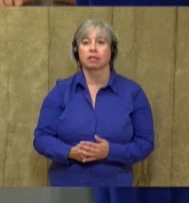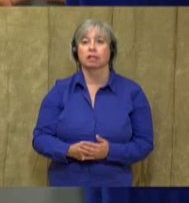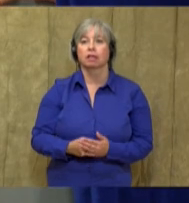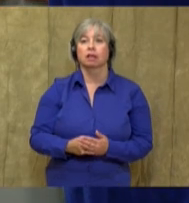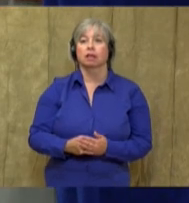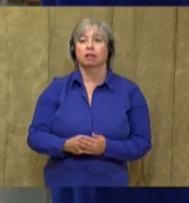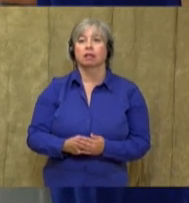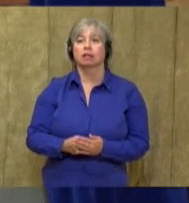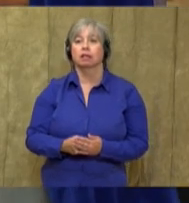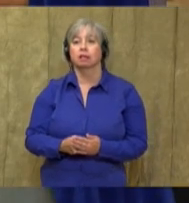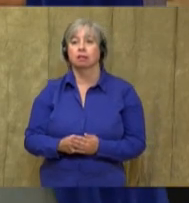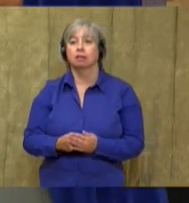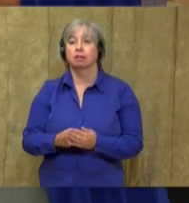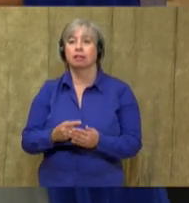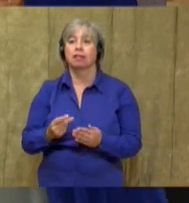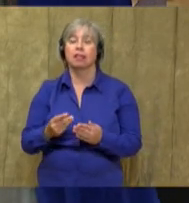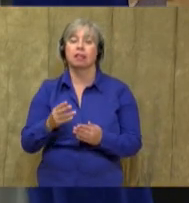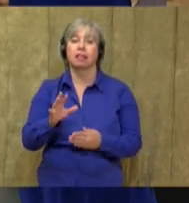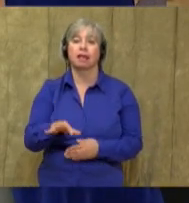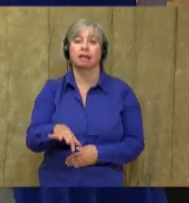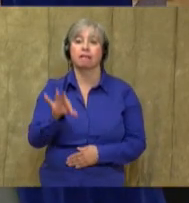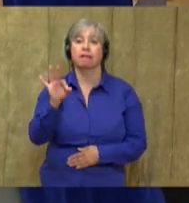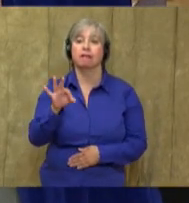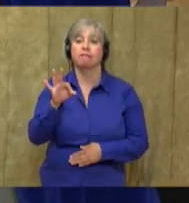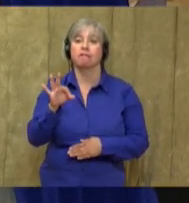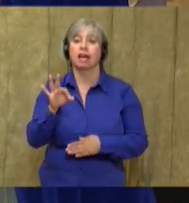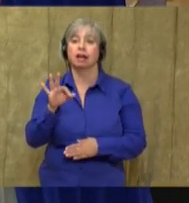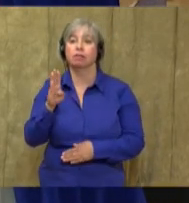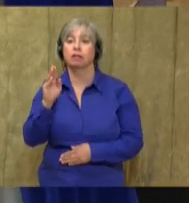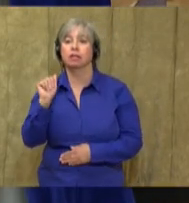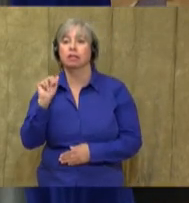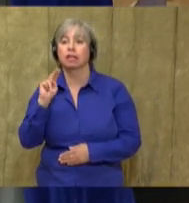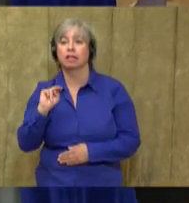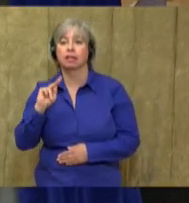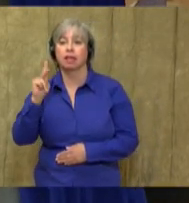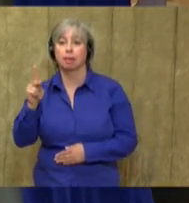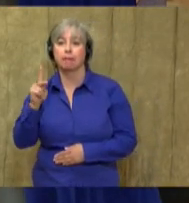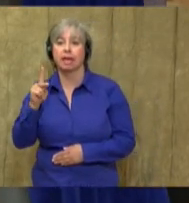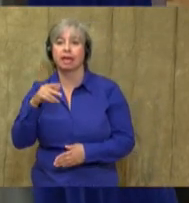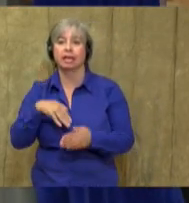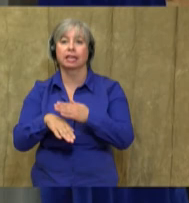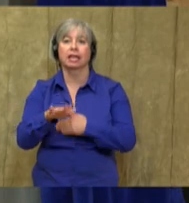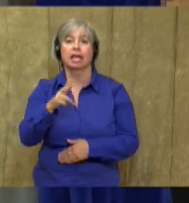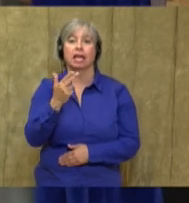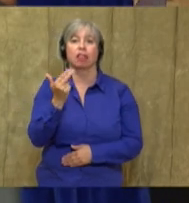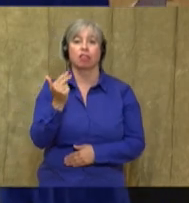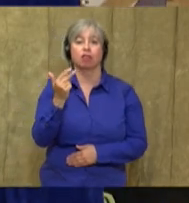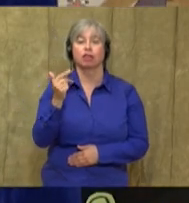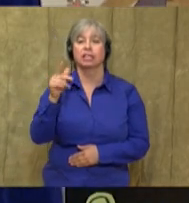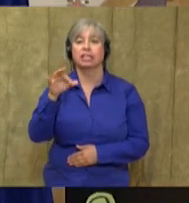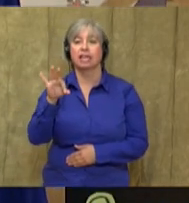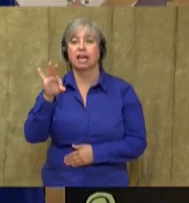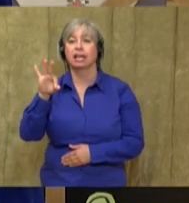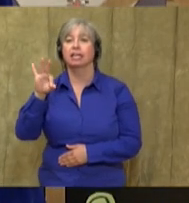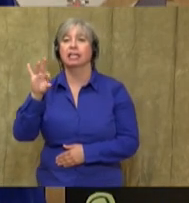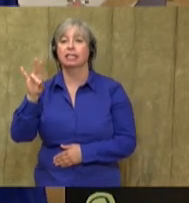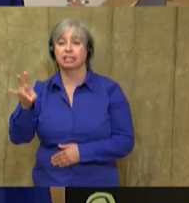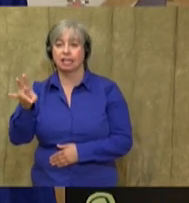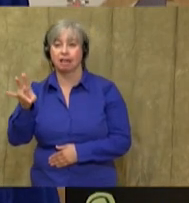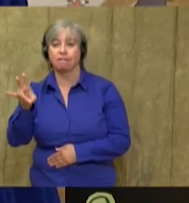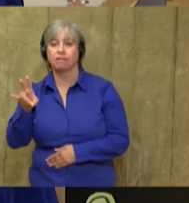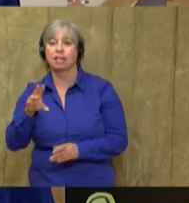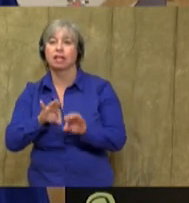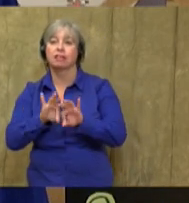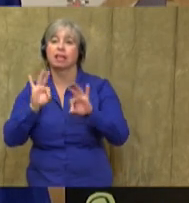Medici founded the Medici Bank in about 1397, and it was the beginning of a family heirloom or a